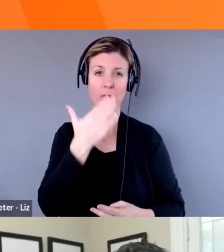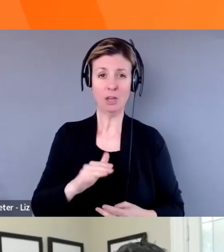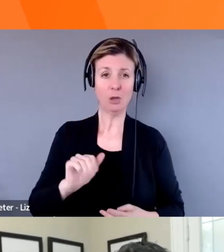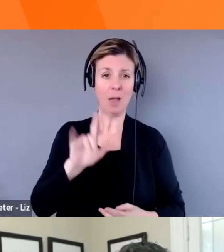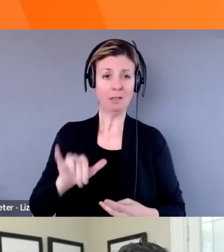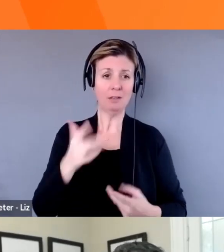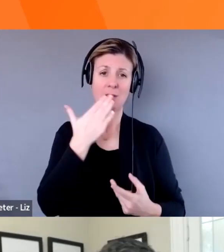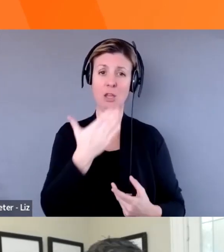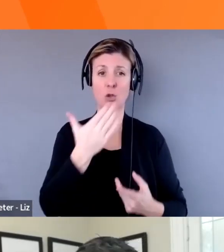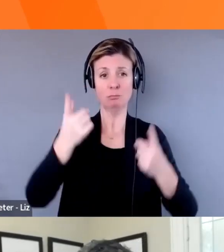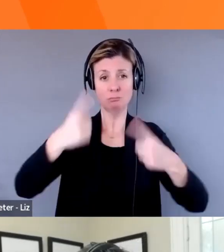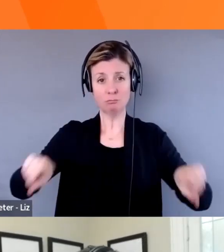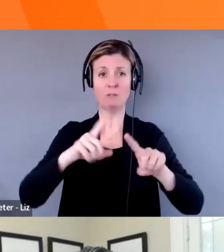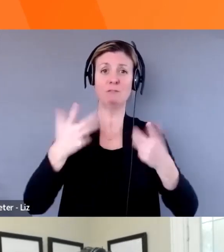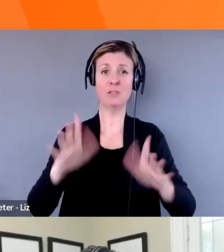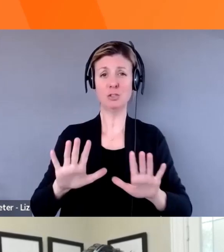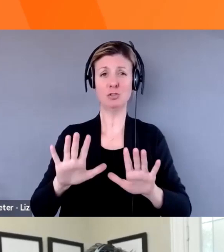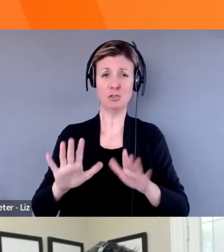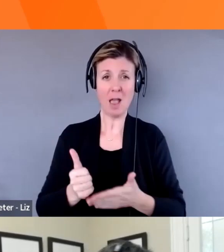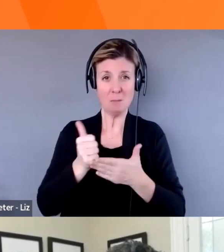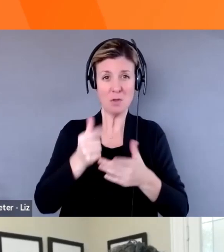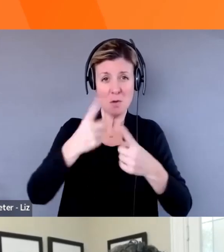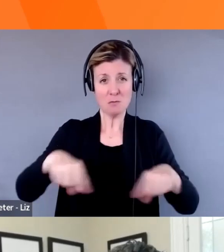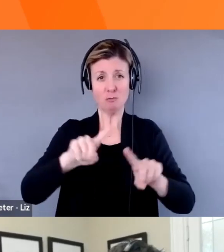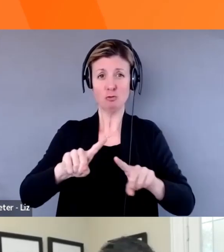I wish you a happy afternoon, and we'll see you again next time.